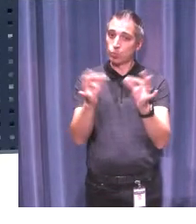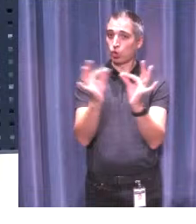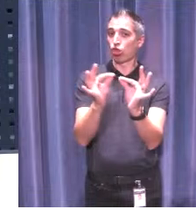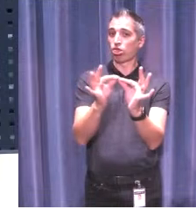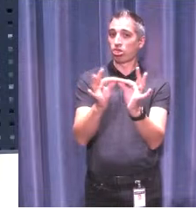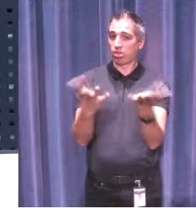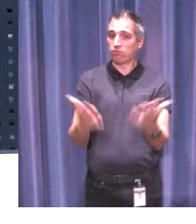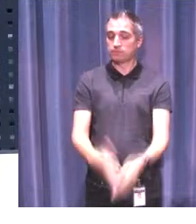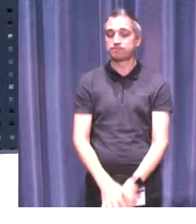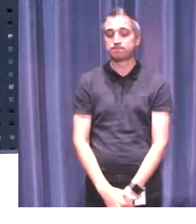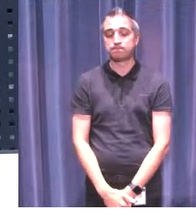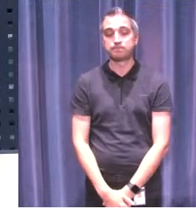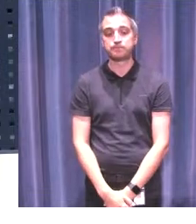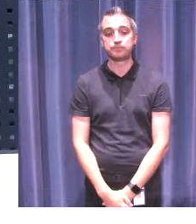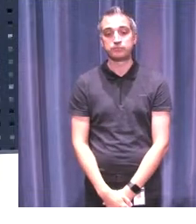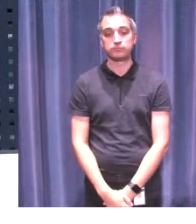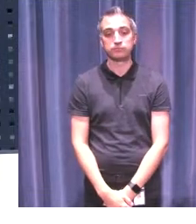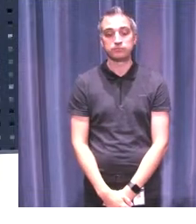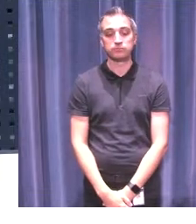There's some other